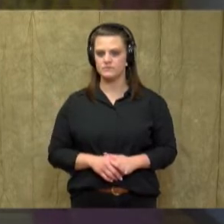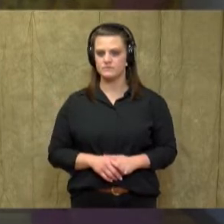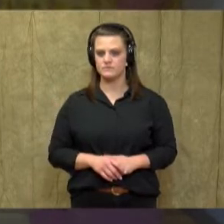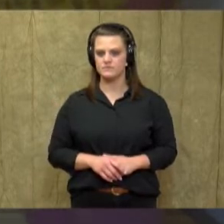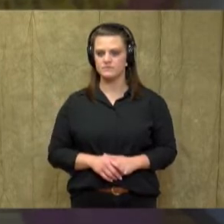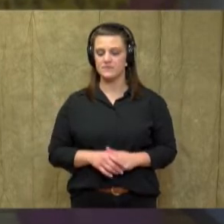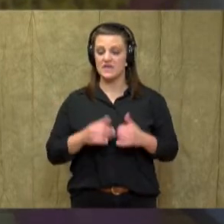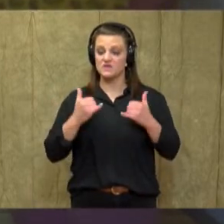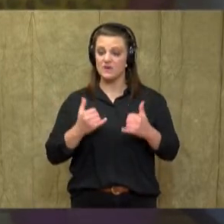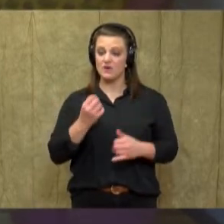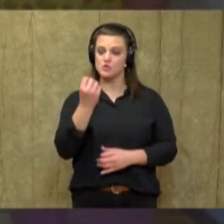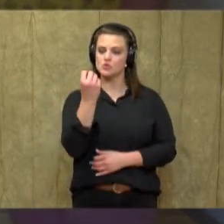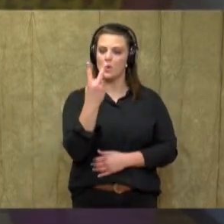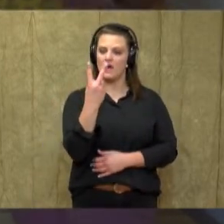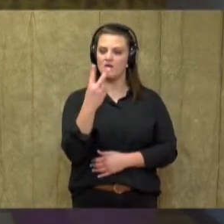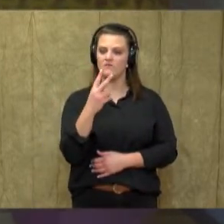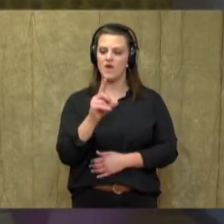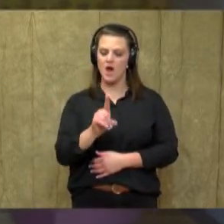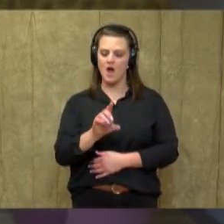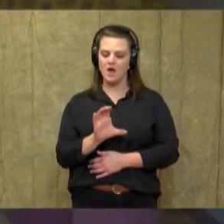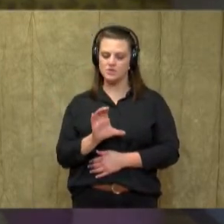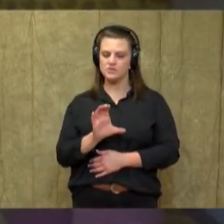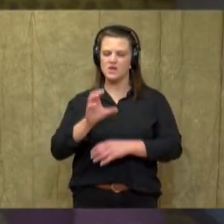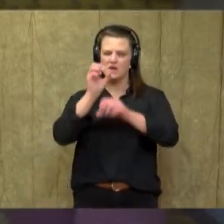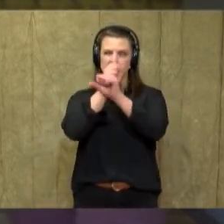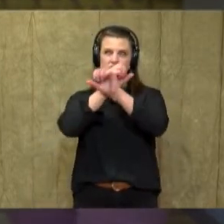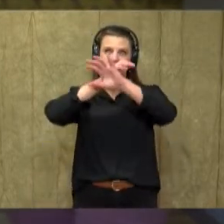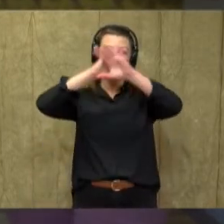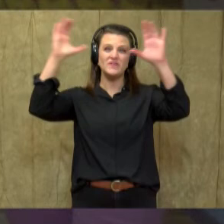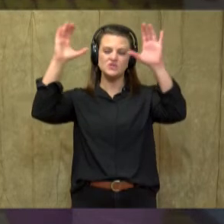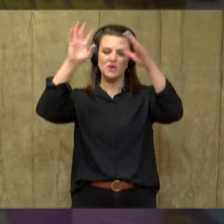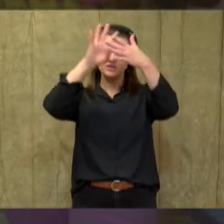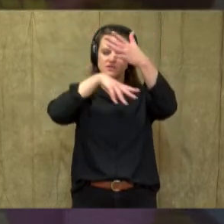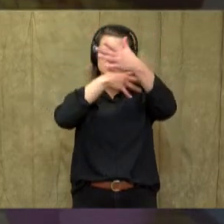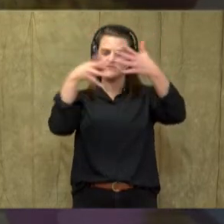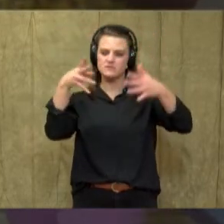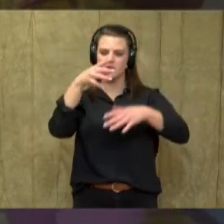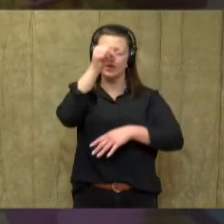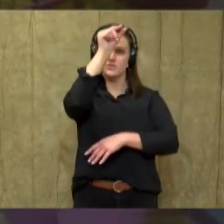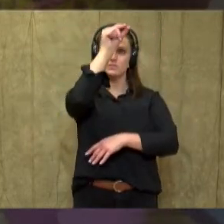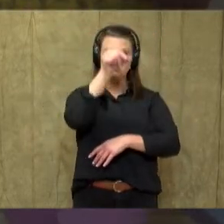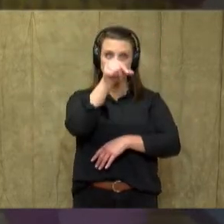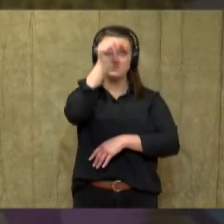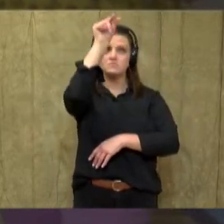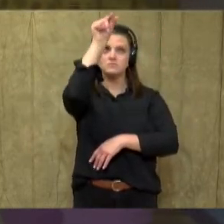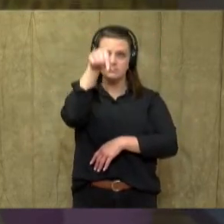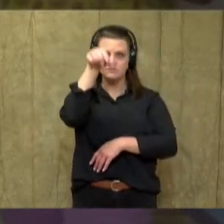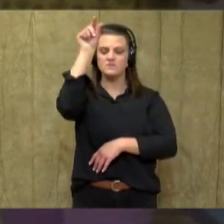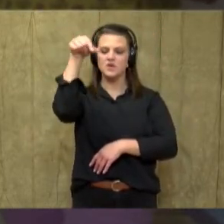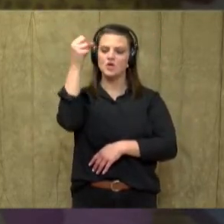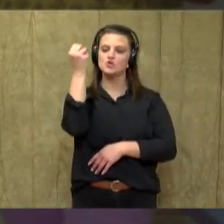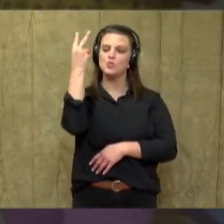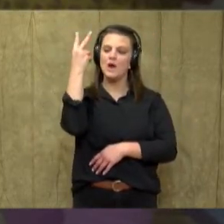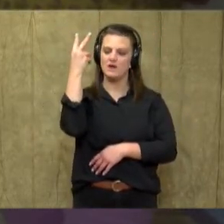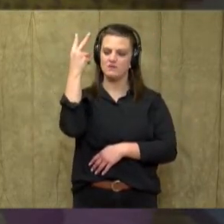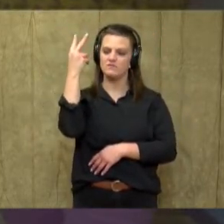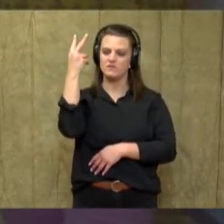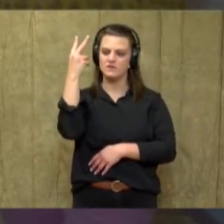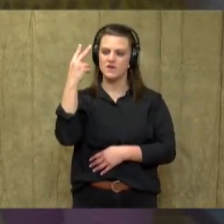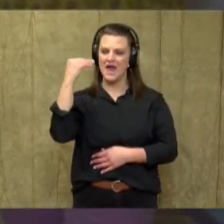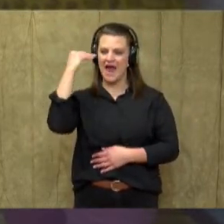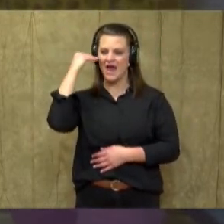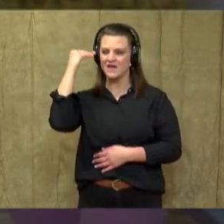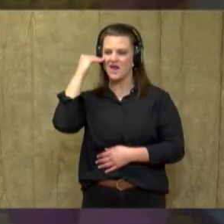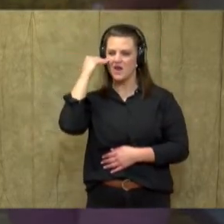All right, now we have 12 hundredths. I want you to visualize that hundredths grid. All right, if we have 12 hundredths, I know